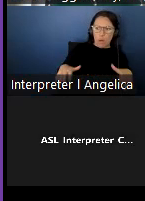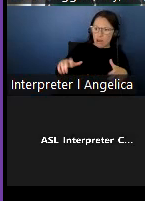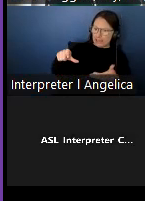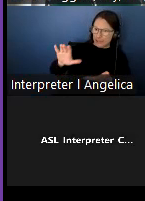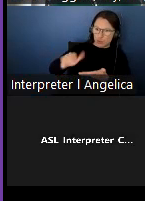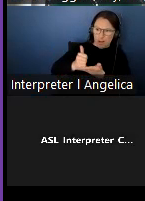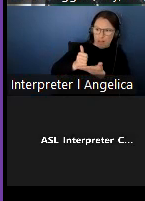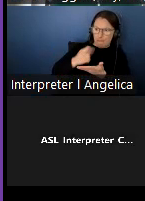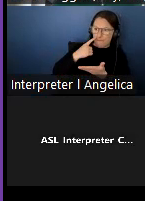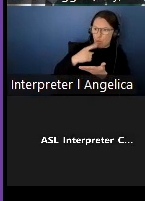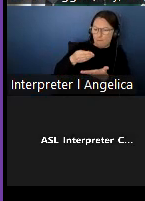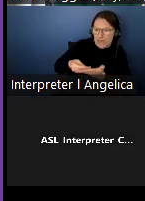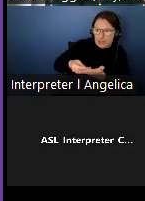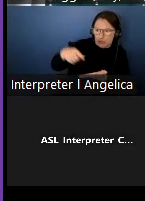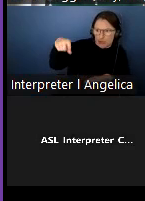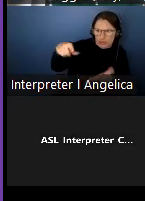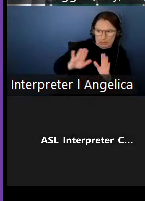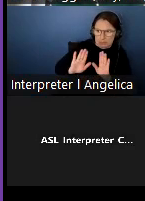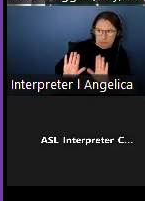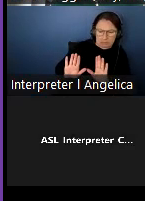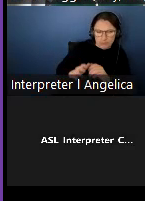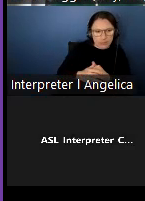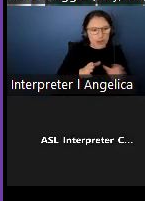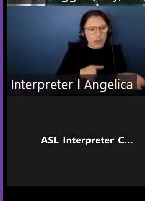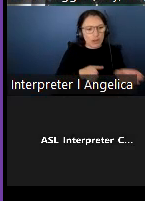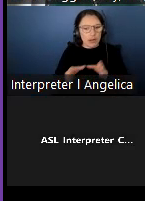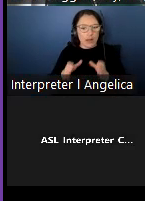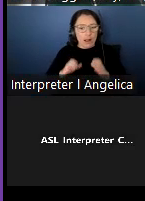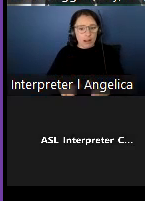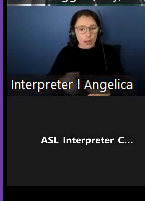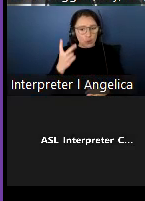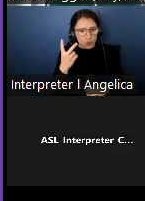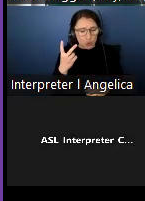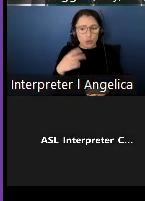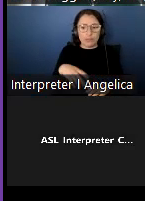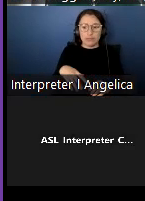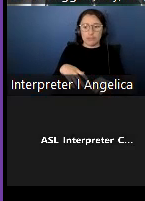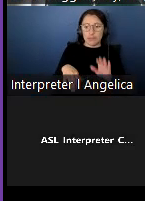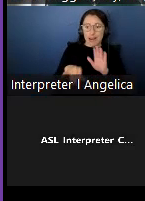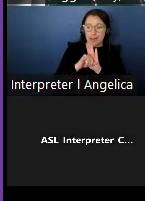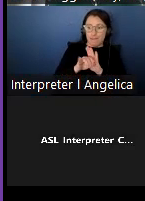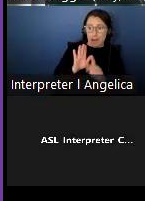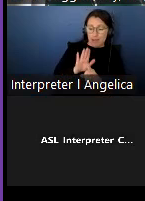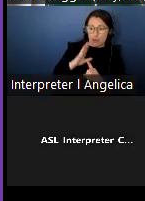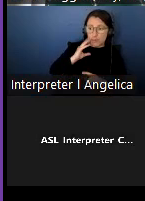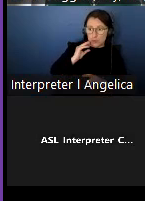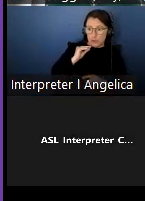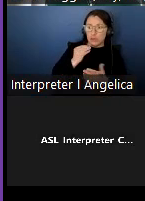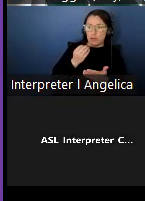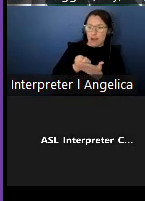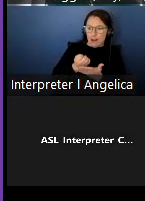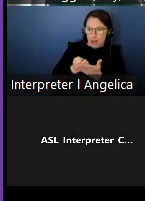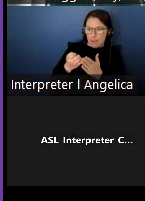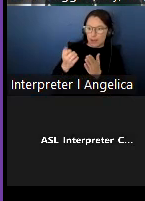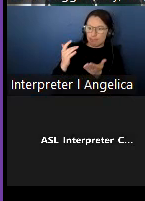that area. Next, we have client 2. Client 2 identifies their experience as economic abuse.